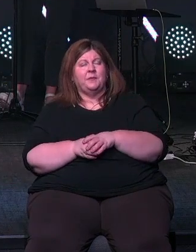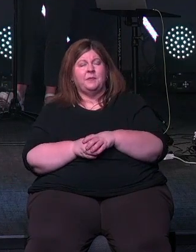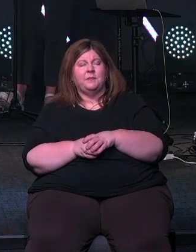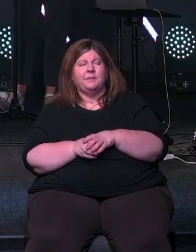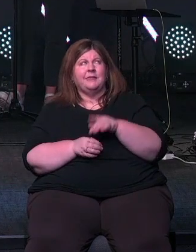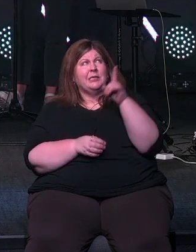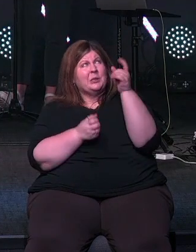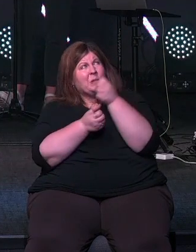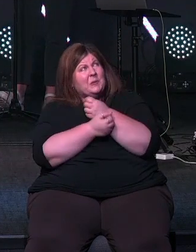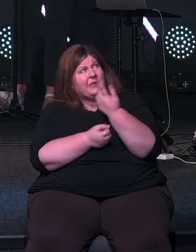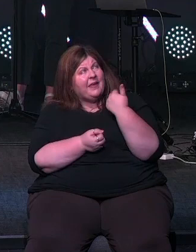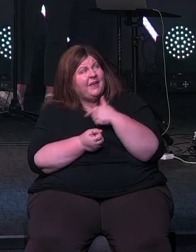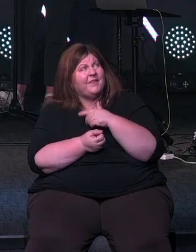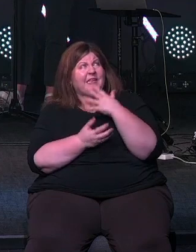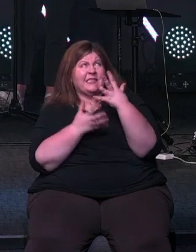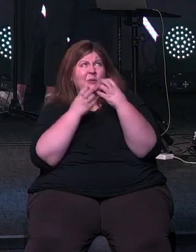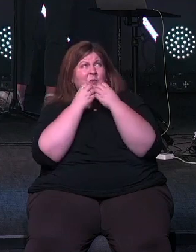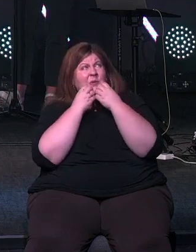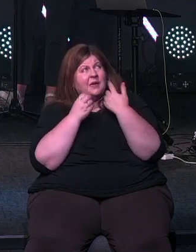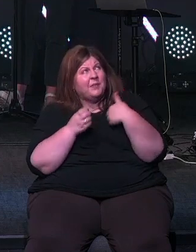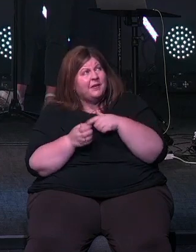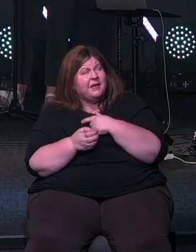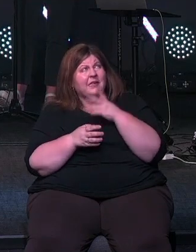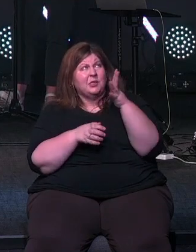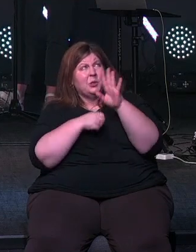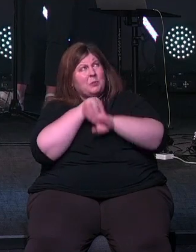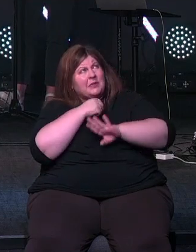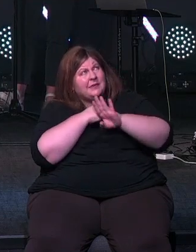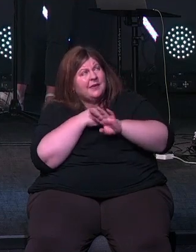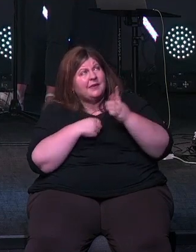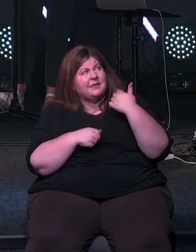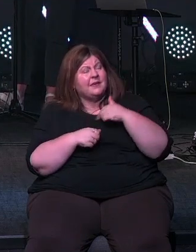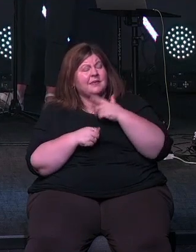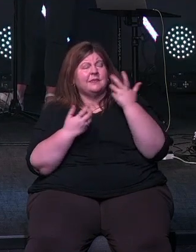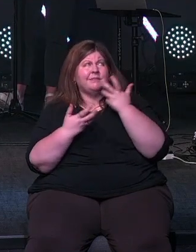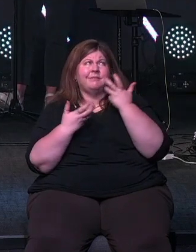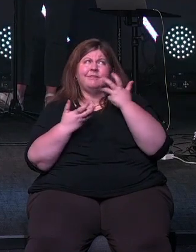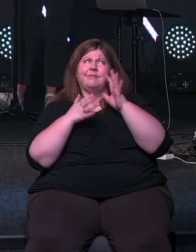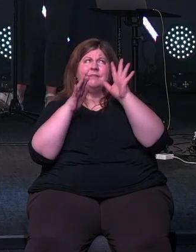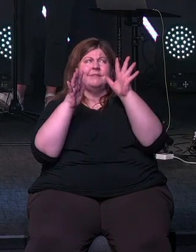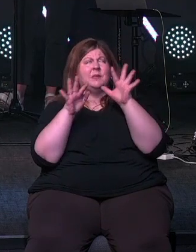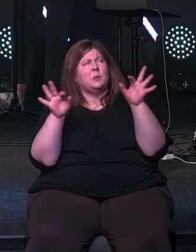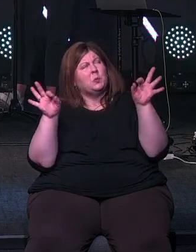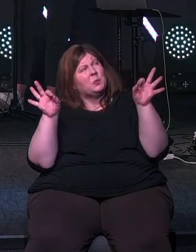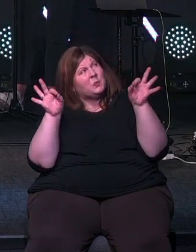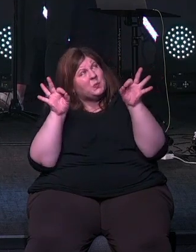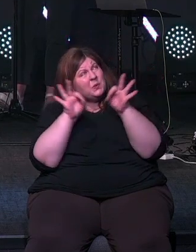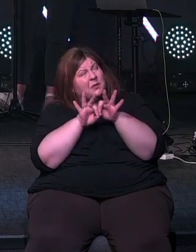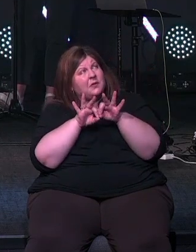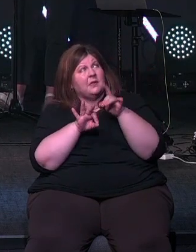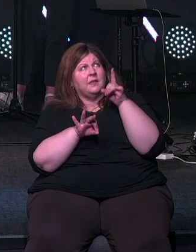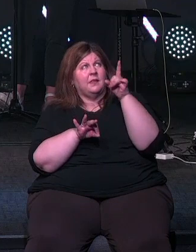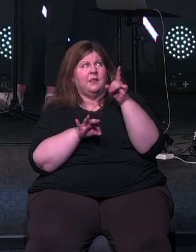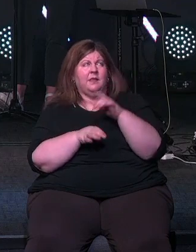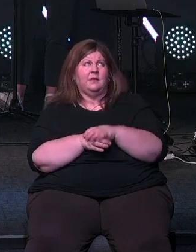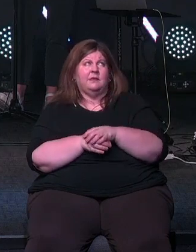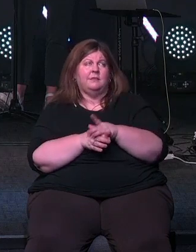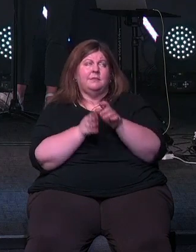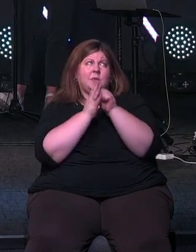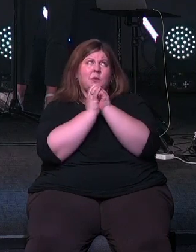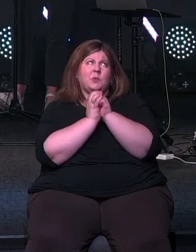love us, care for us, protect us. You are incredible and you are worthy of being